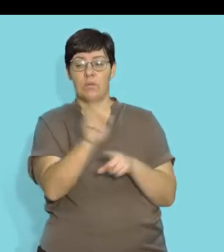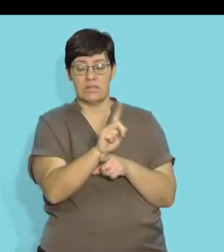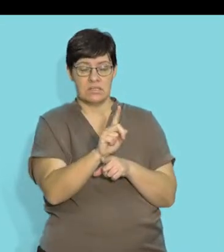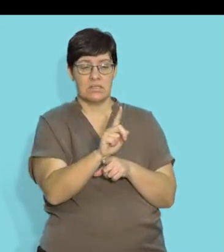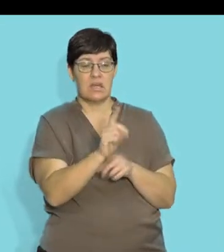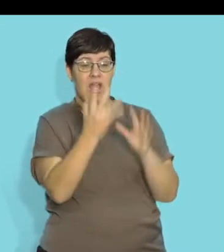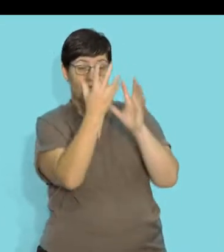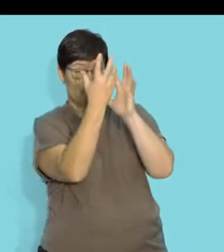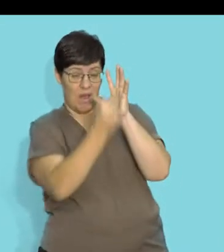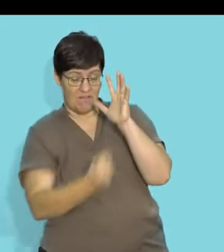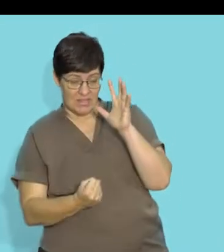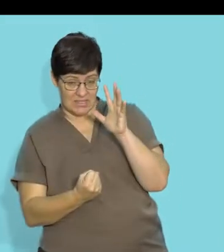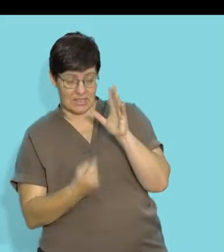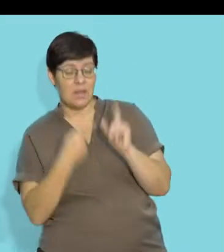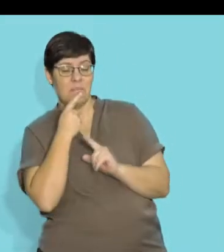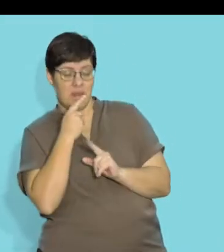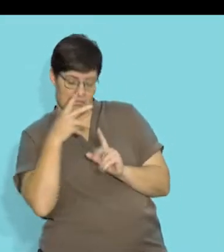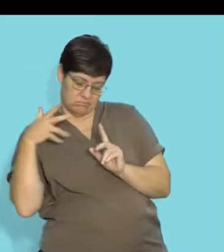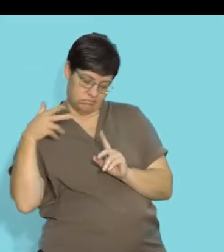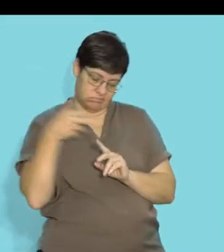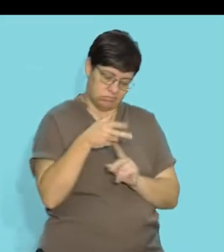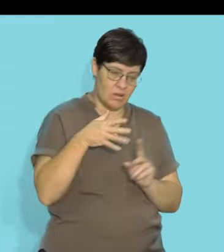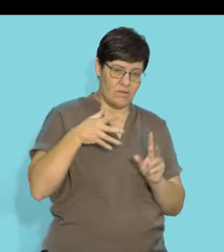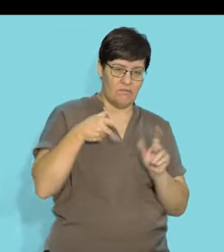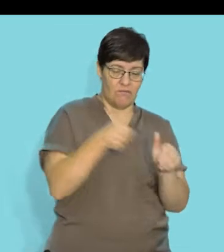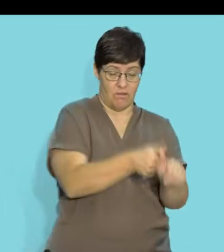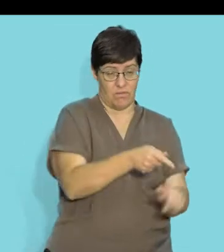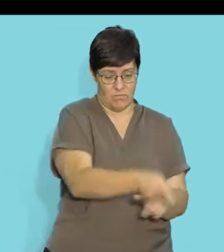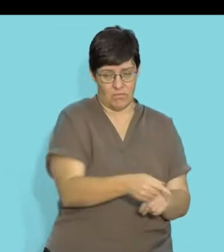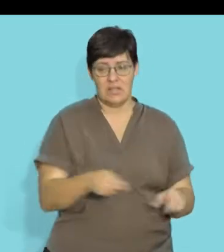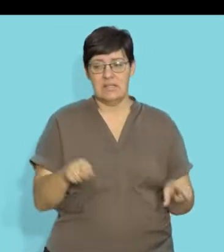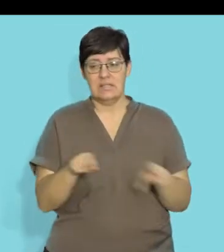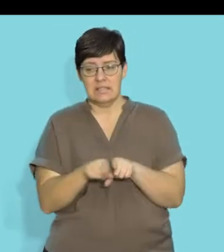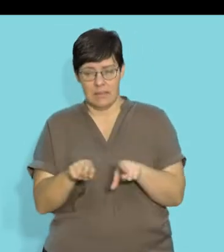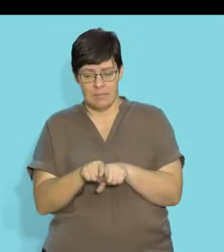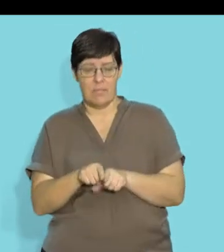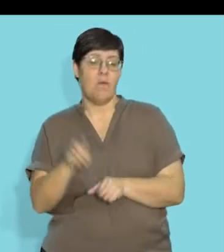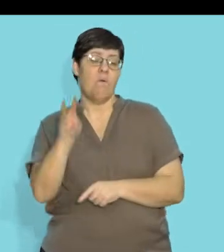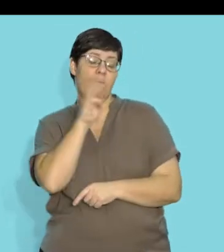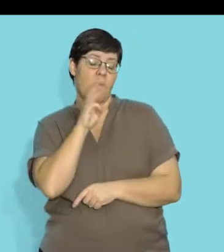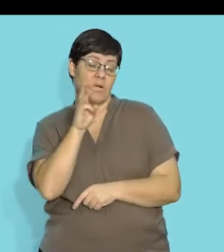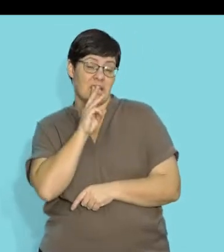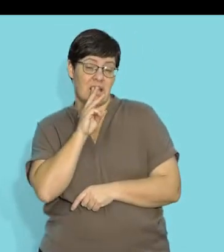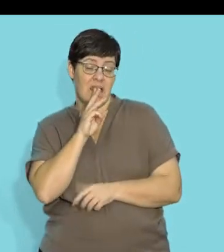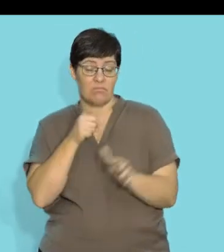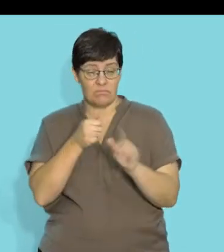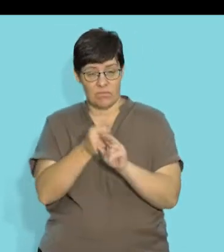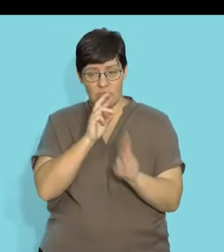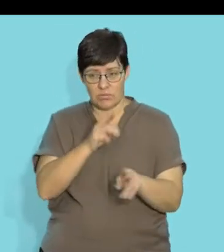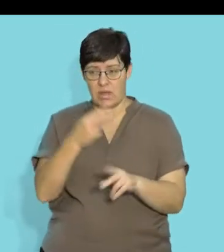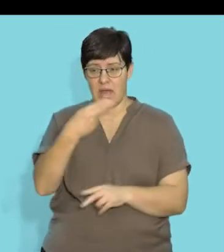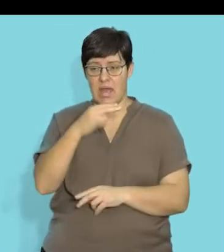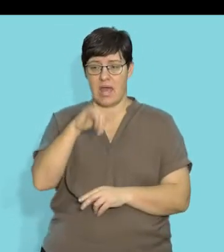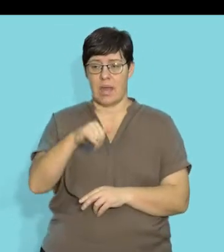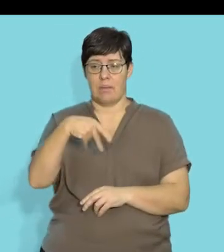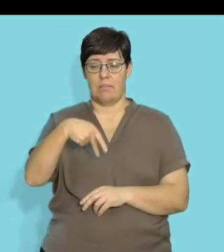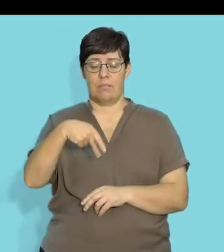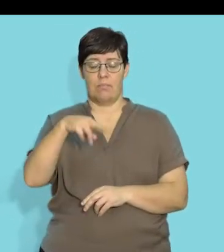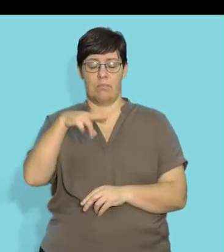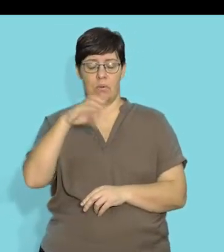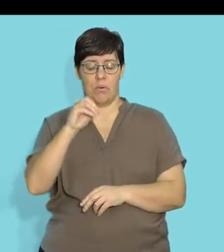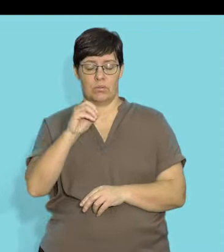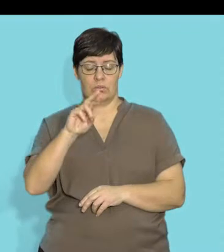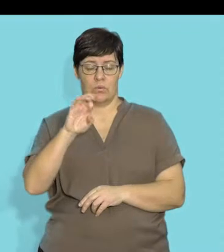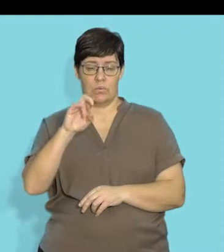plant in response to the force of gravity. And then finally, we know that plants also respond to water, and that's called